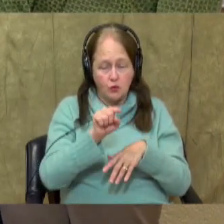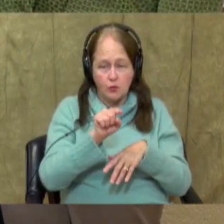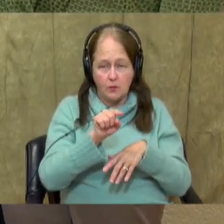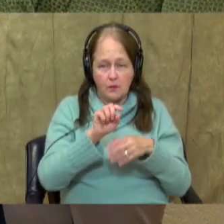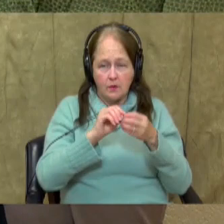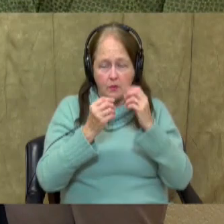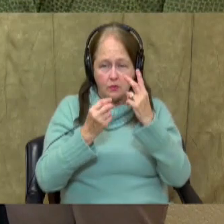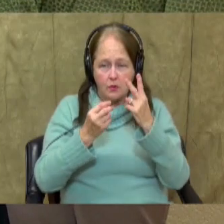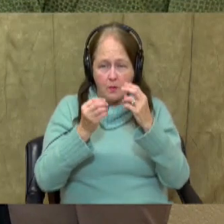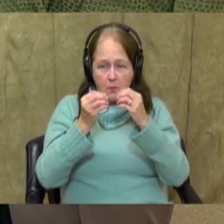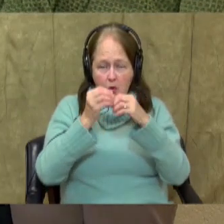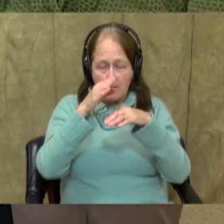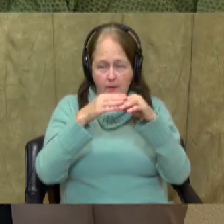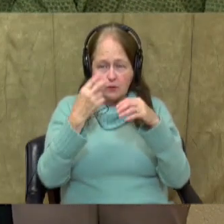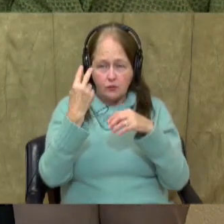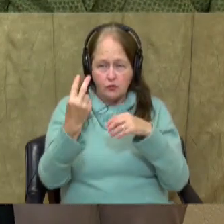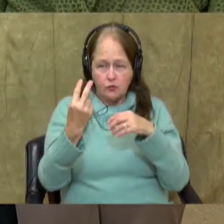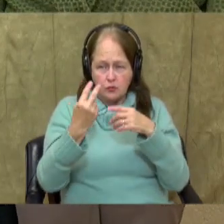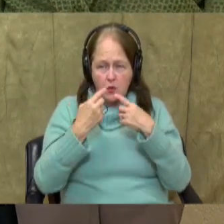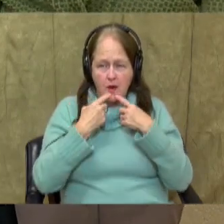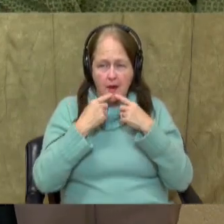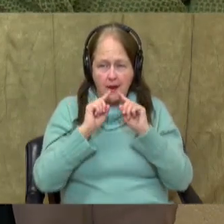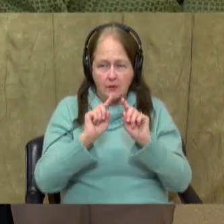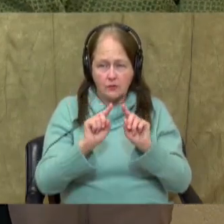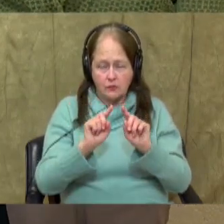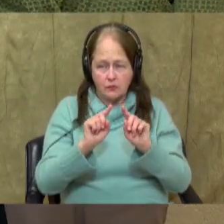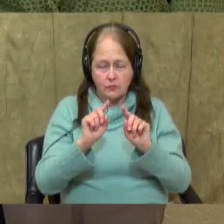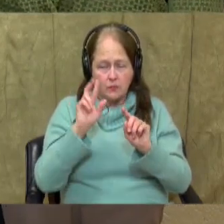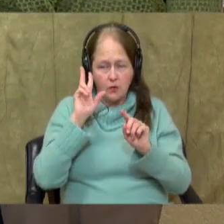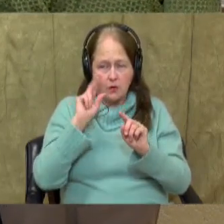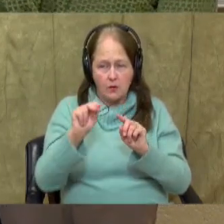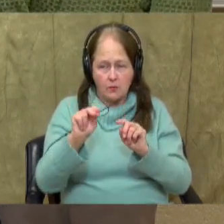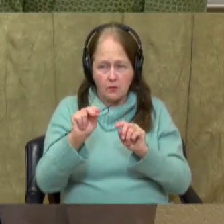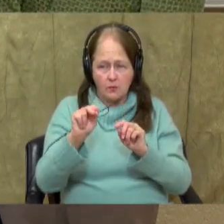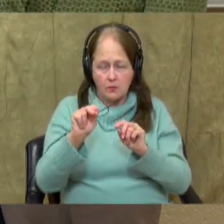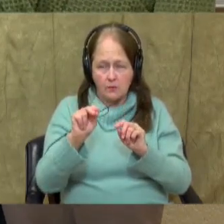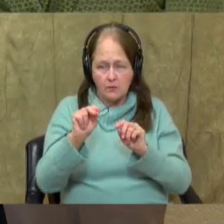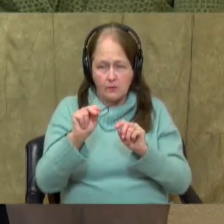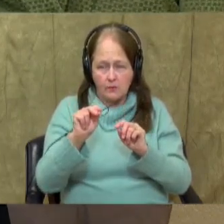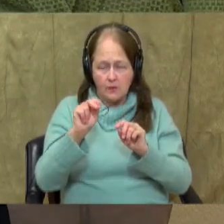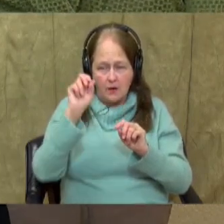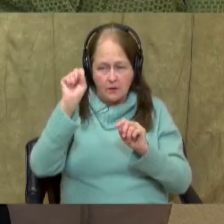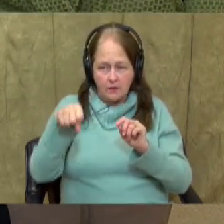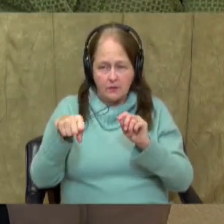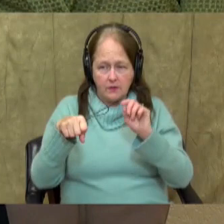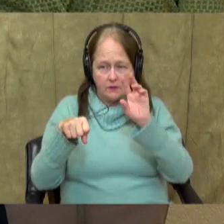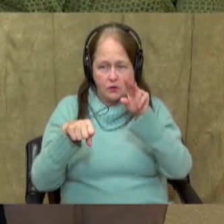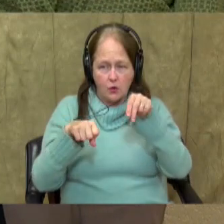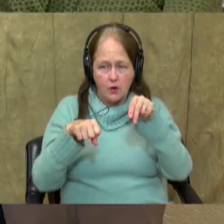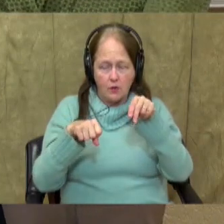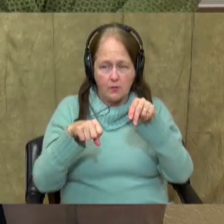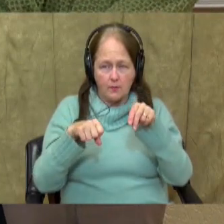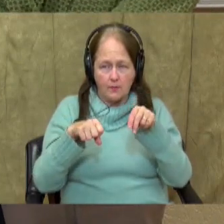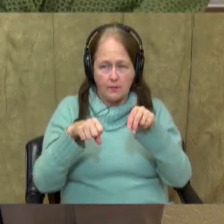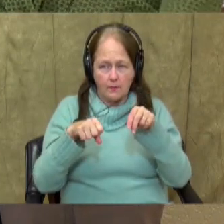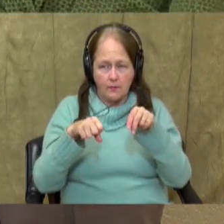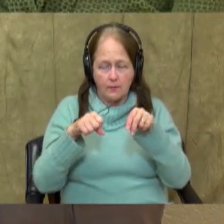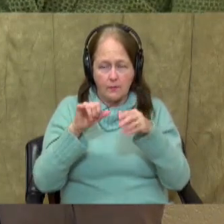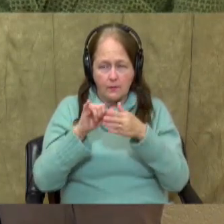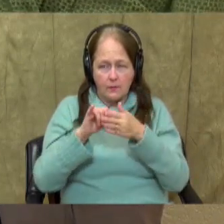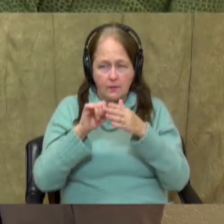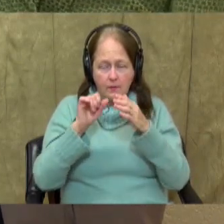Number 2, are there more than 2 answers? No. It's either going to be a yes or a no answer.